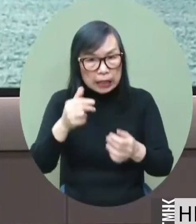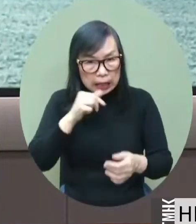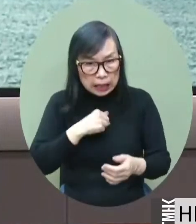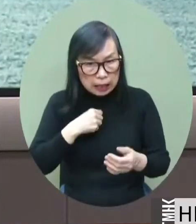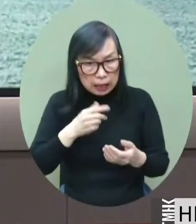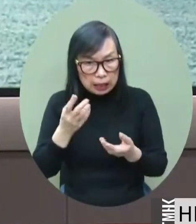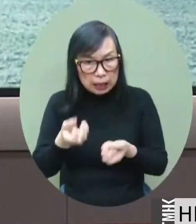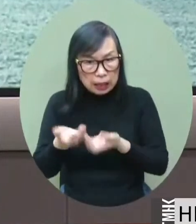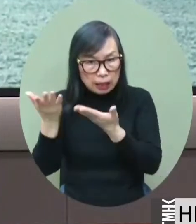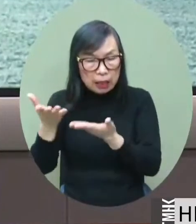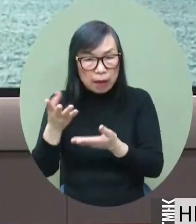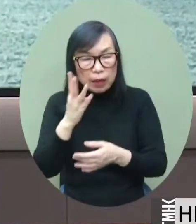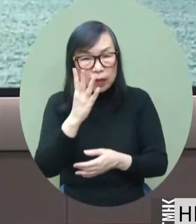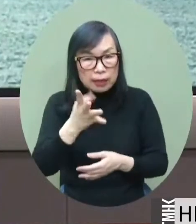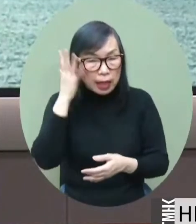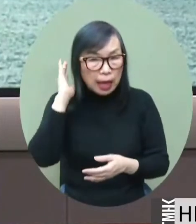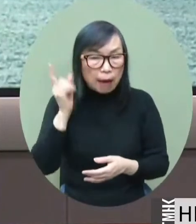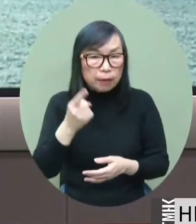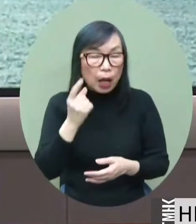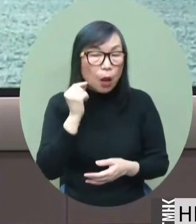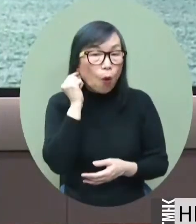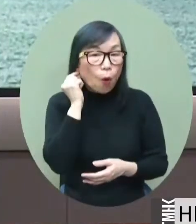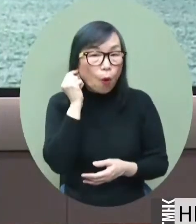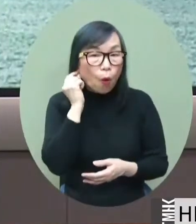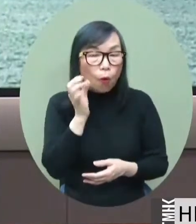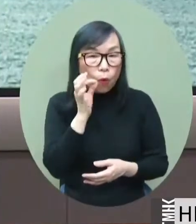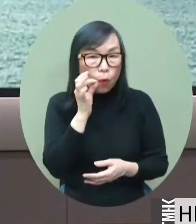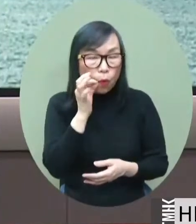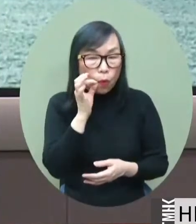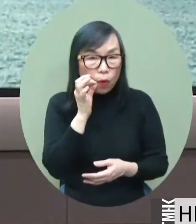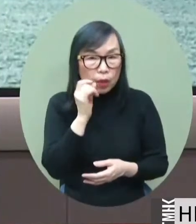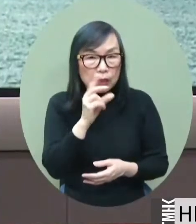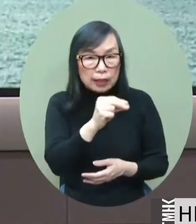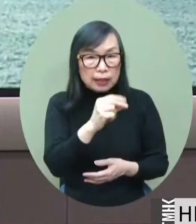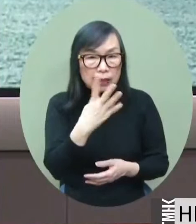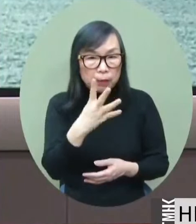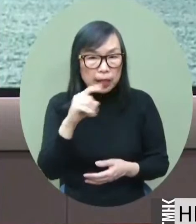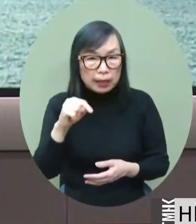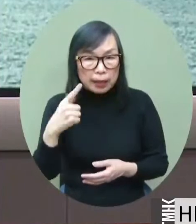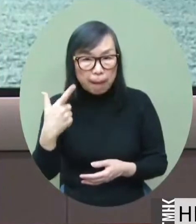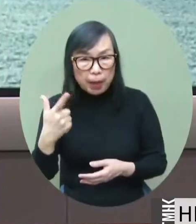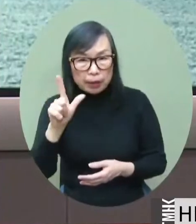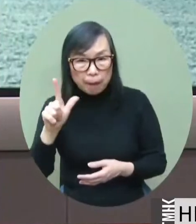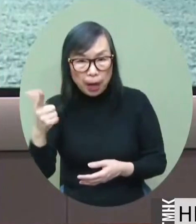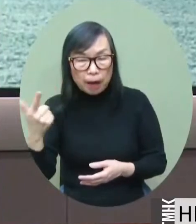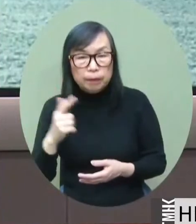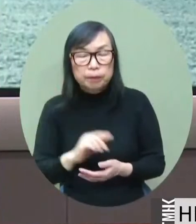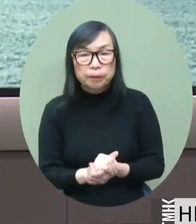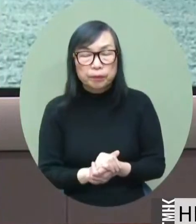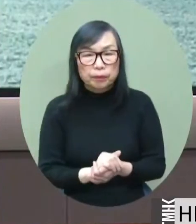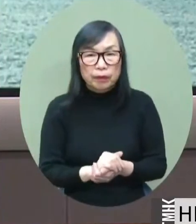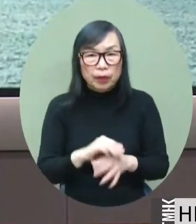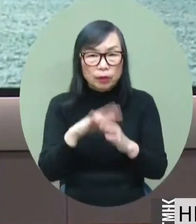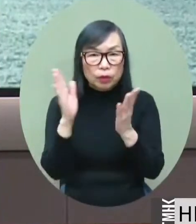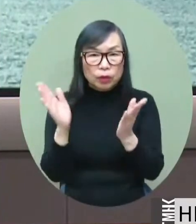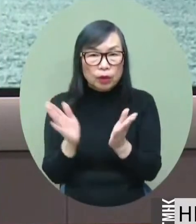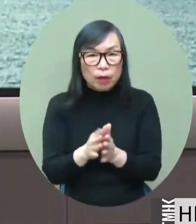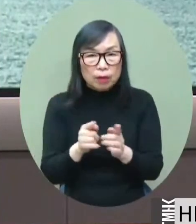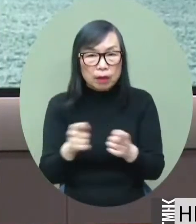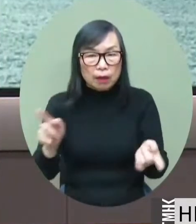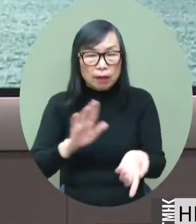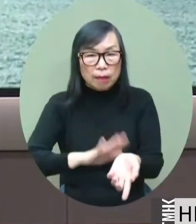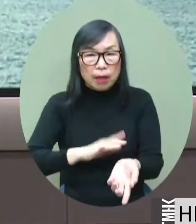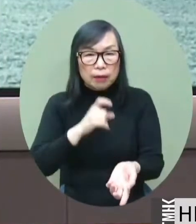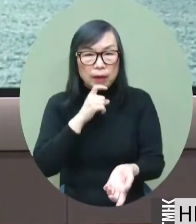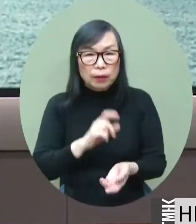were reported through the forensic department of the Department of Health, 4 males, 1 female, aged between 74 and